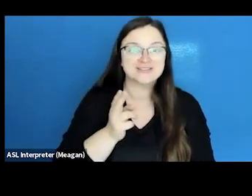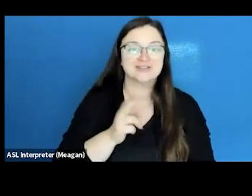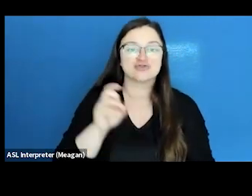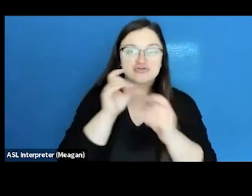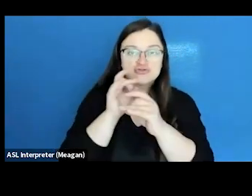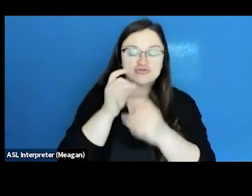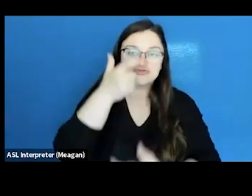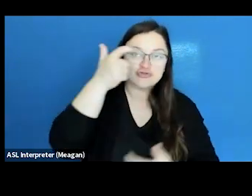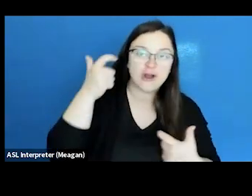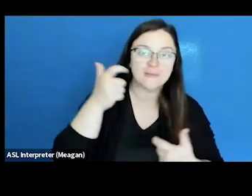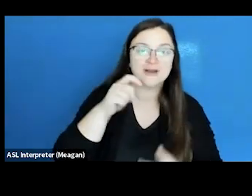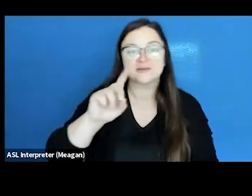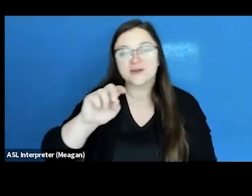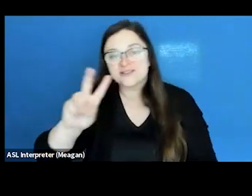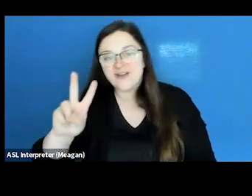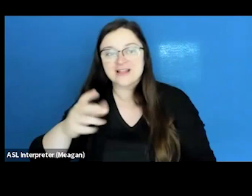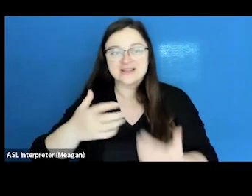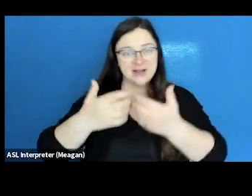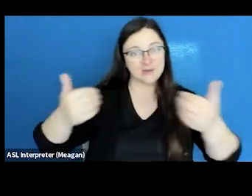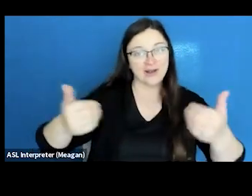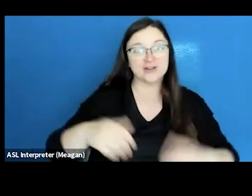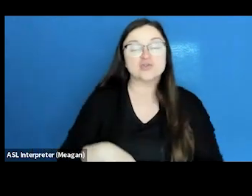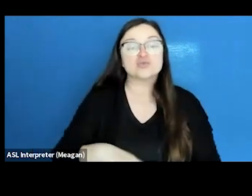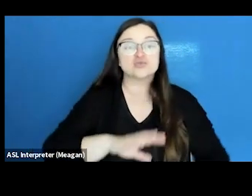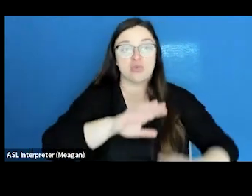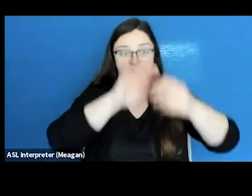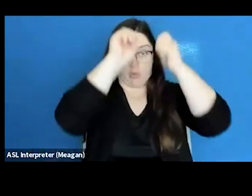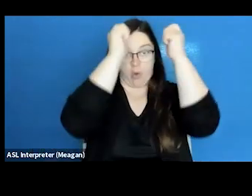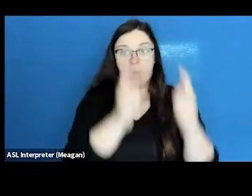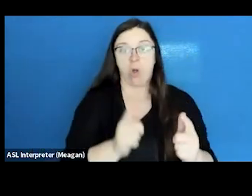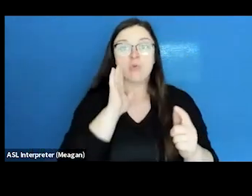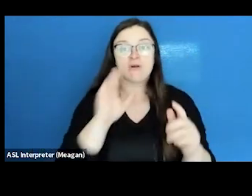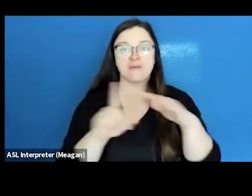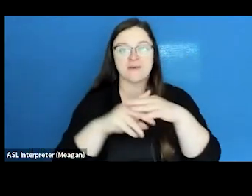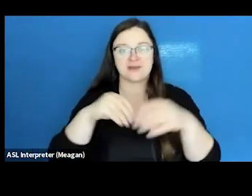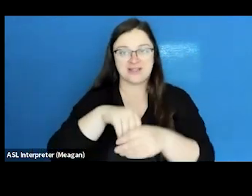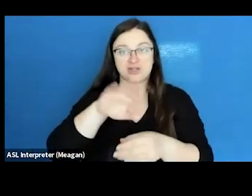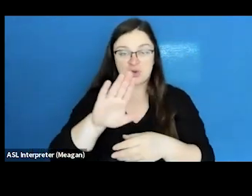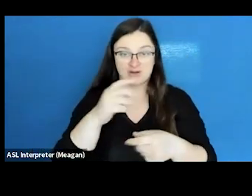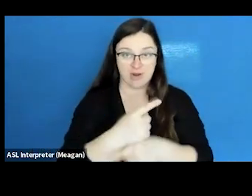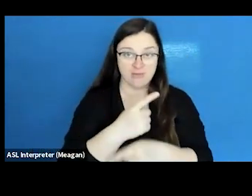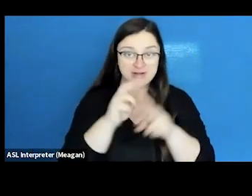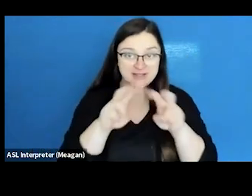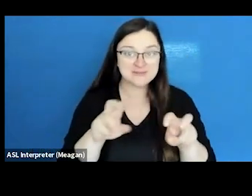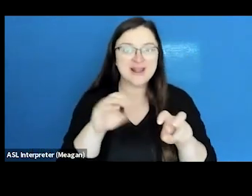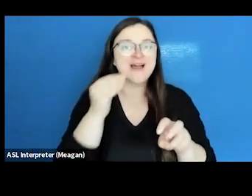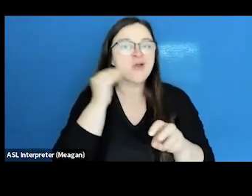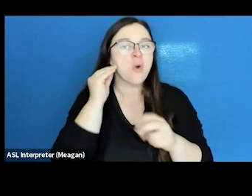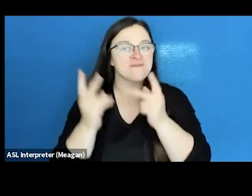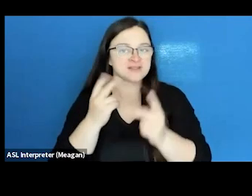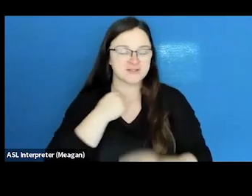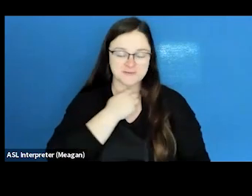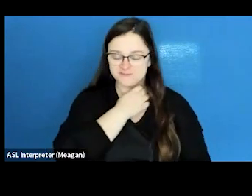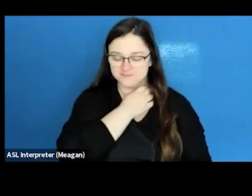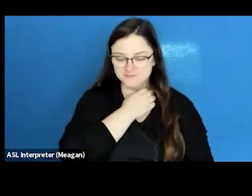violence, separation. So all of these things are going to come up in your proper assessment, and in your home visits. I'll give you a little bit